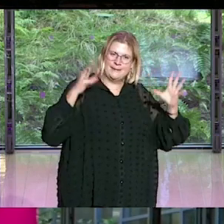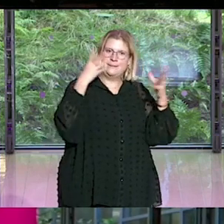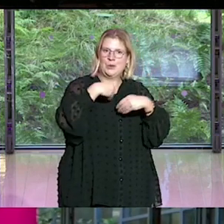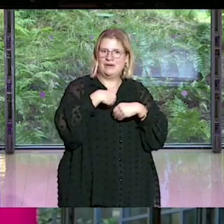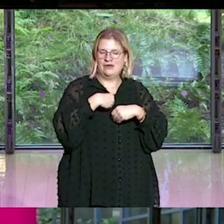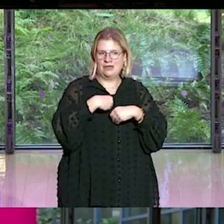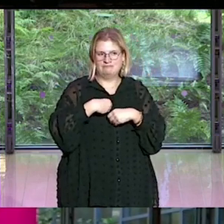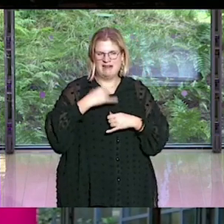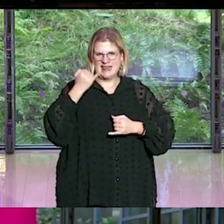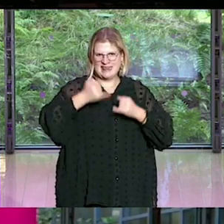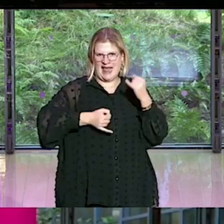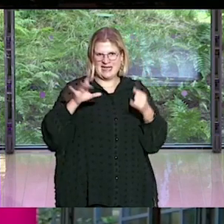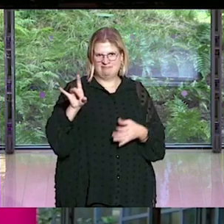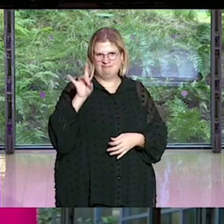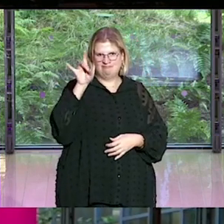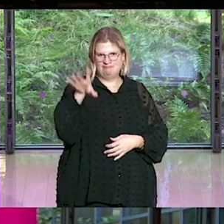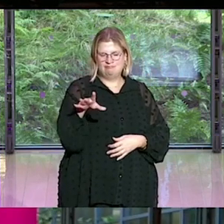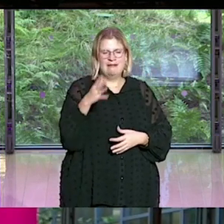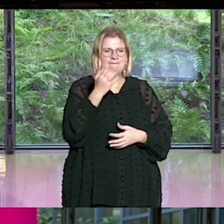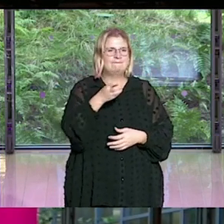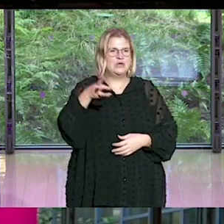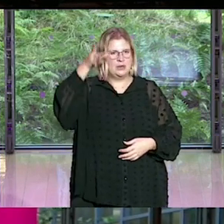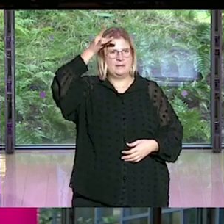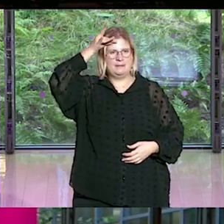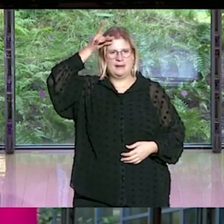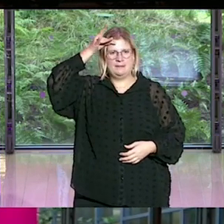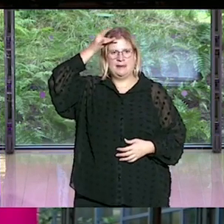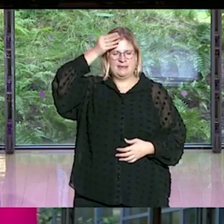I'll leave you with just a few takeaways.